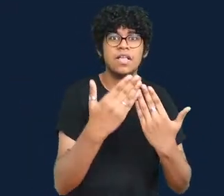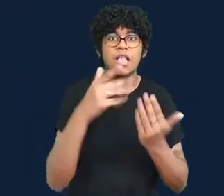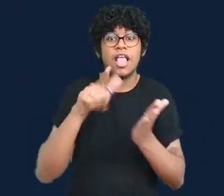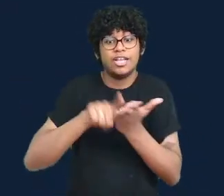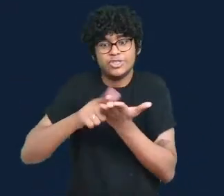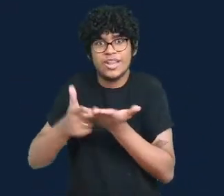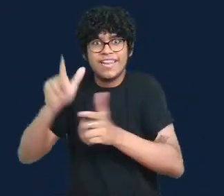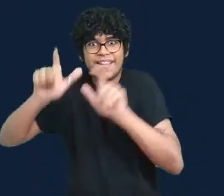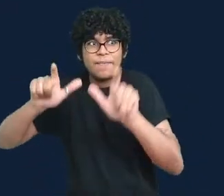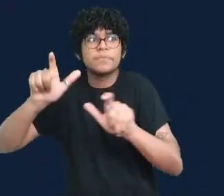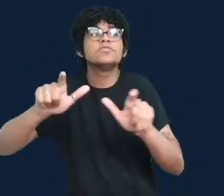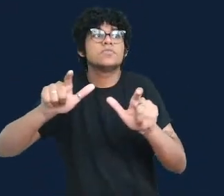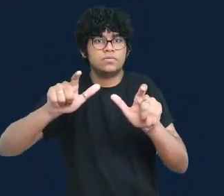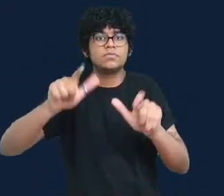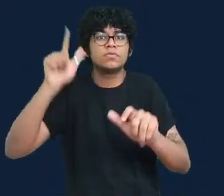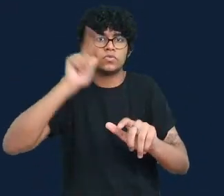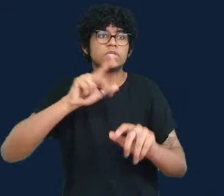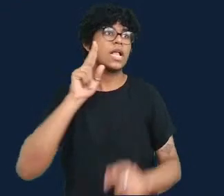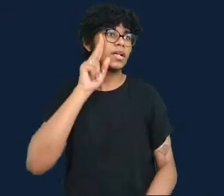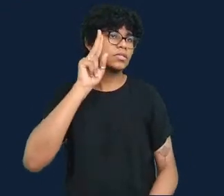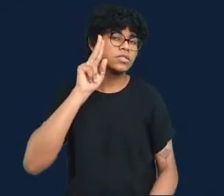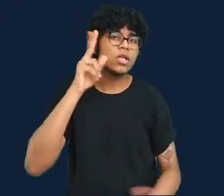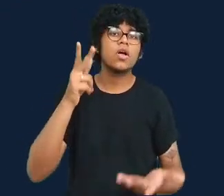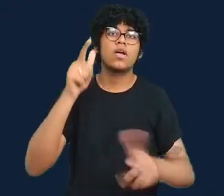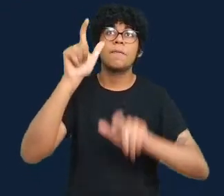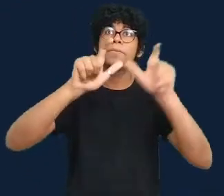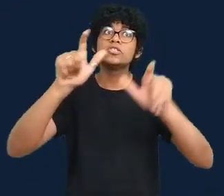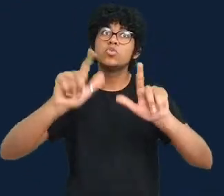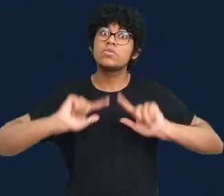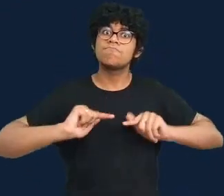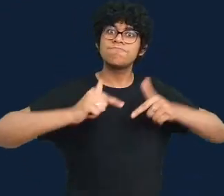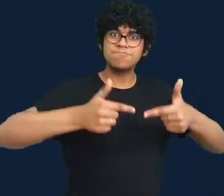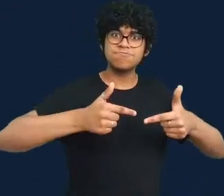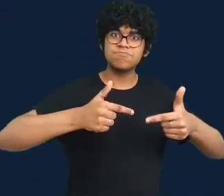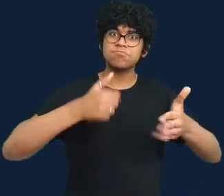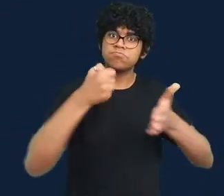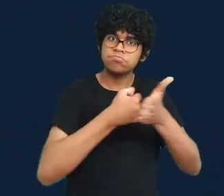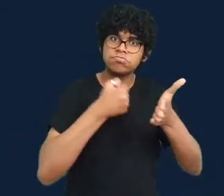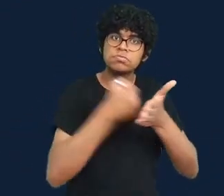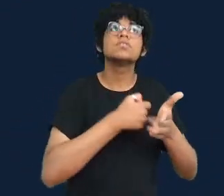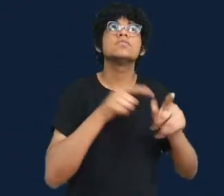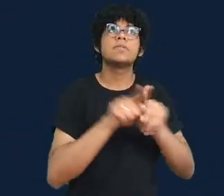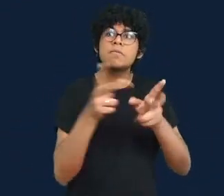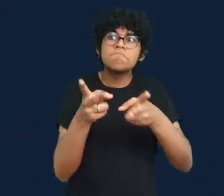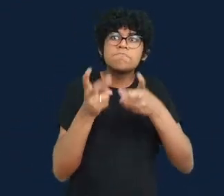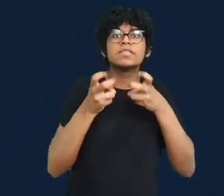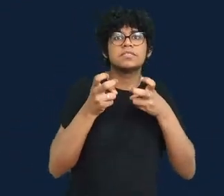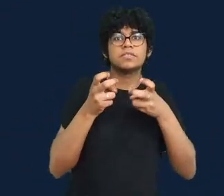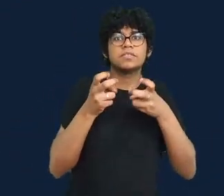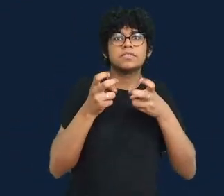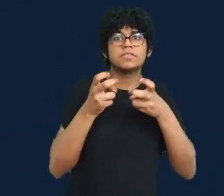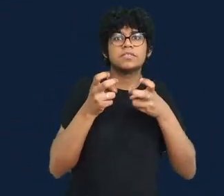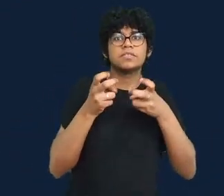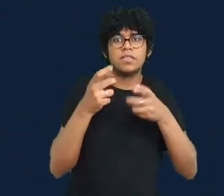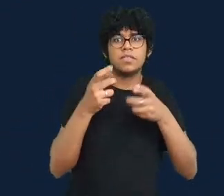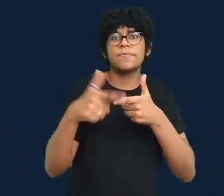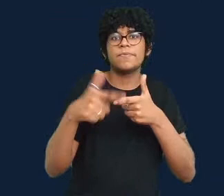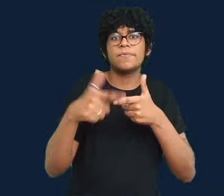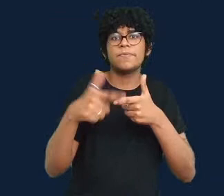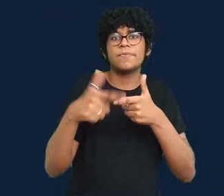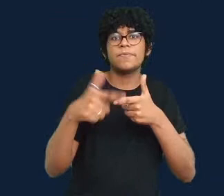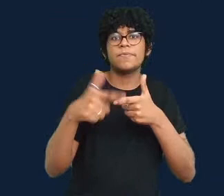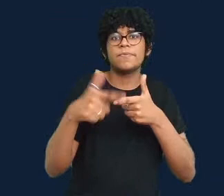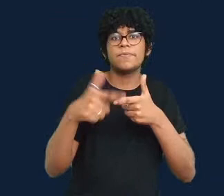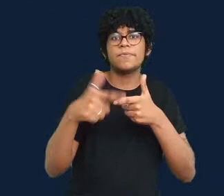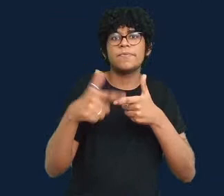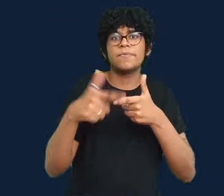that, oh, it's a problem. Yeah, sorry for interrupting, but I just wanted to add that as a link. This is a